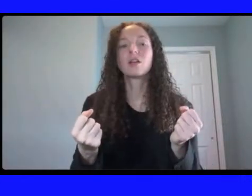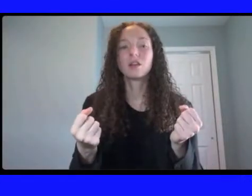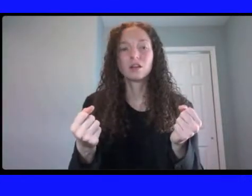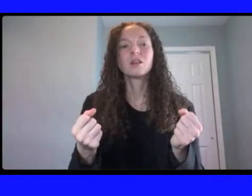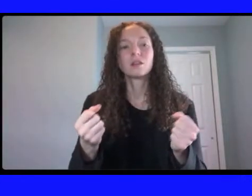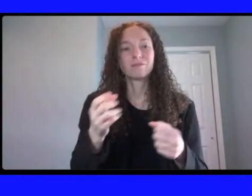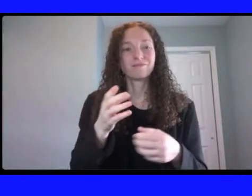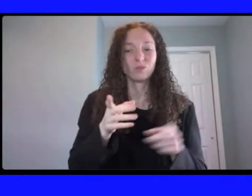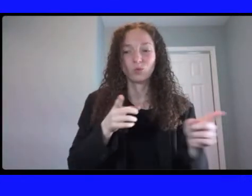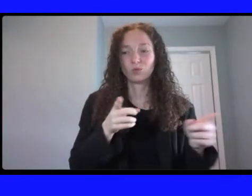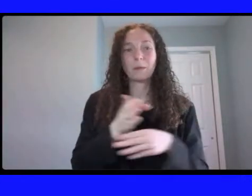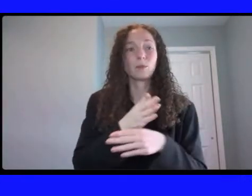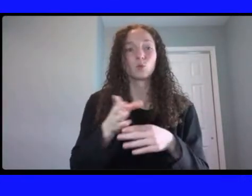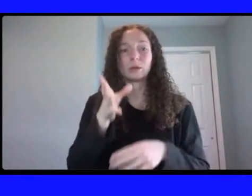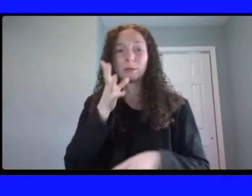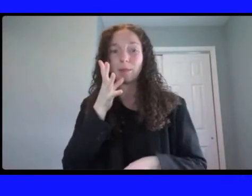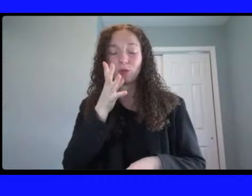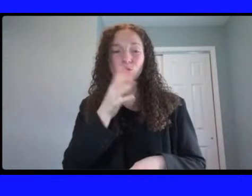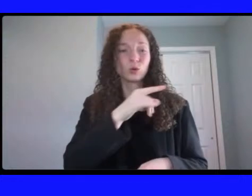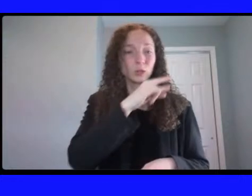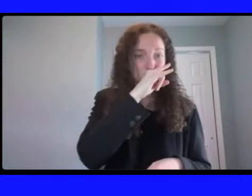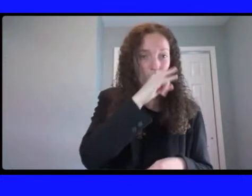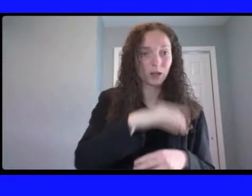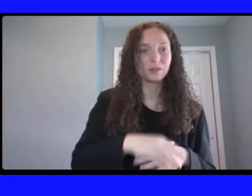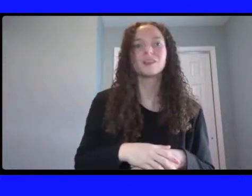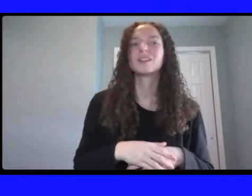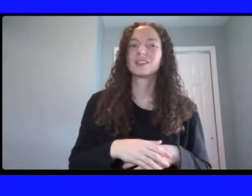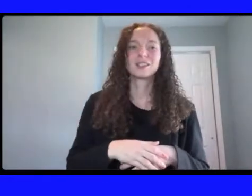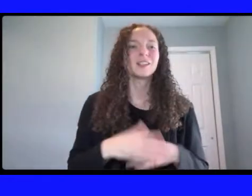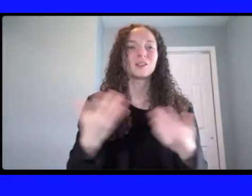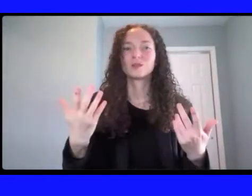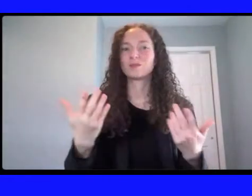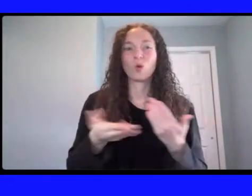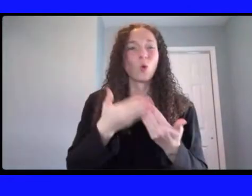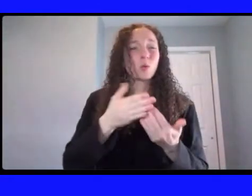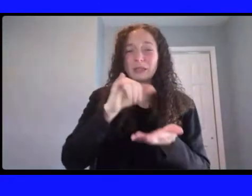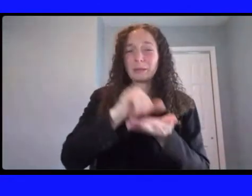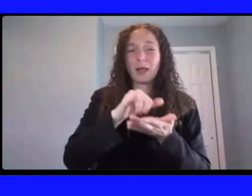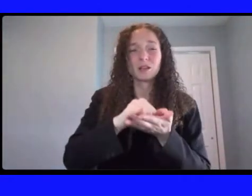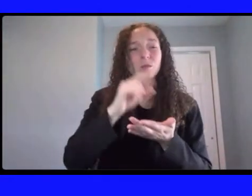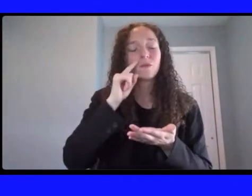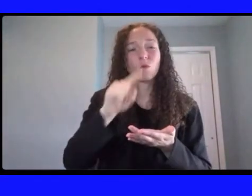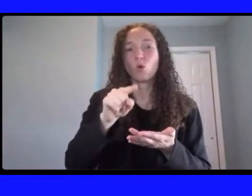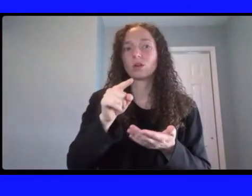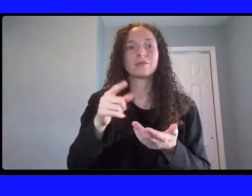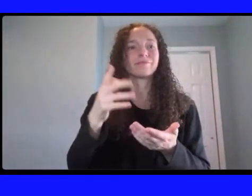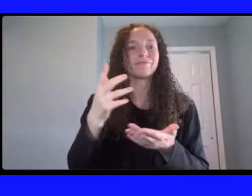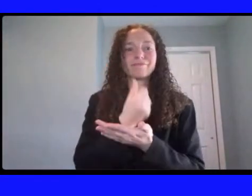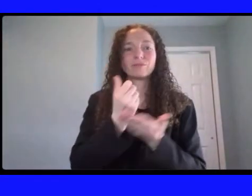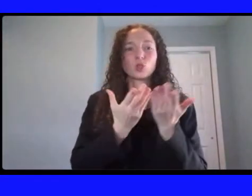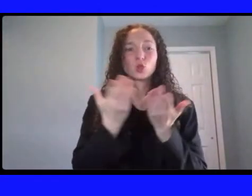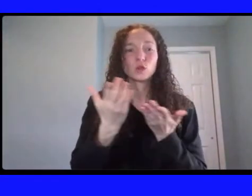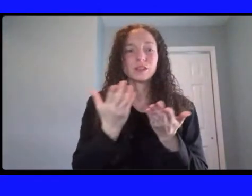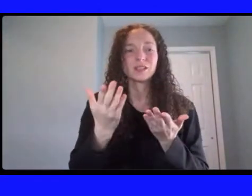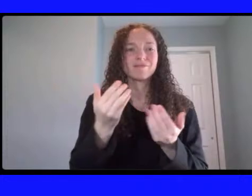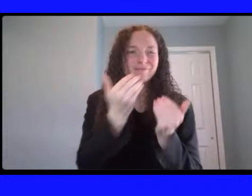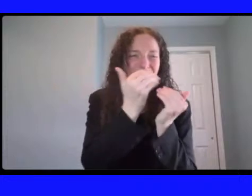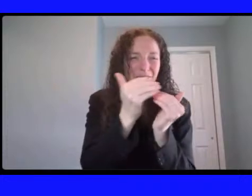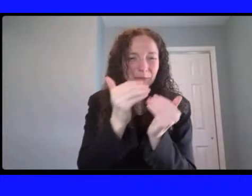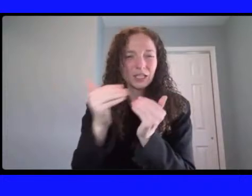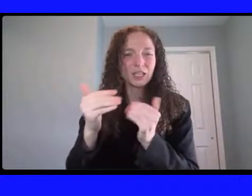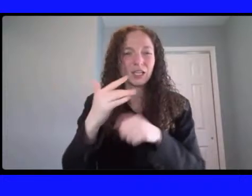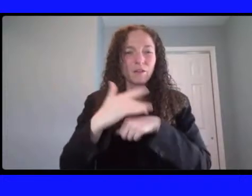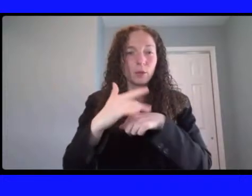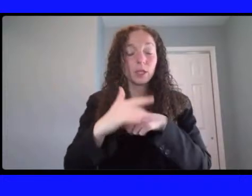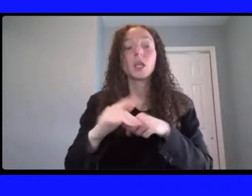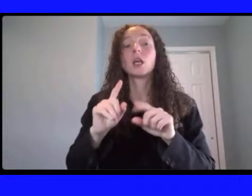service, because the service often is for women's health, but a little to some extent in peds also is important. And then finally,